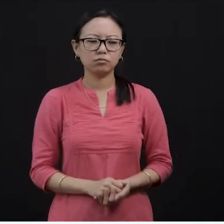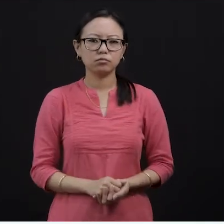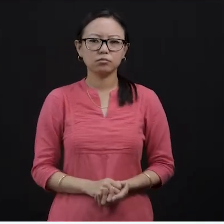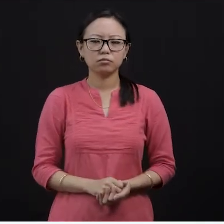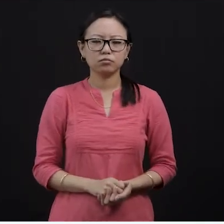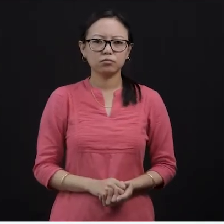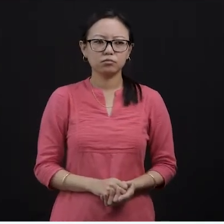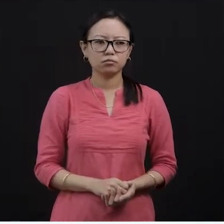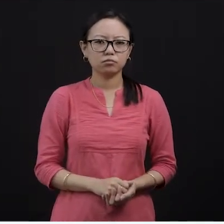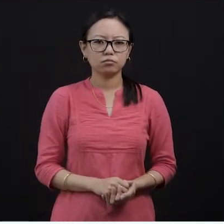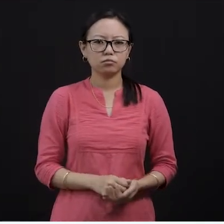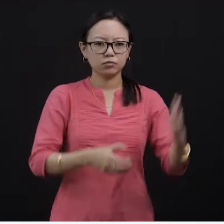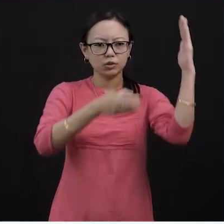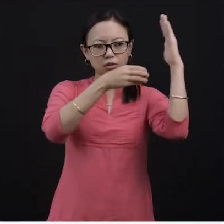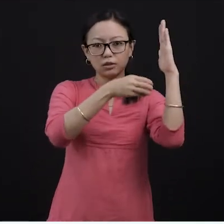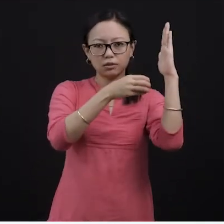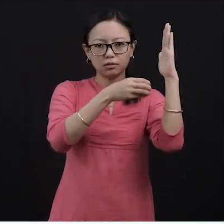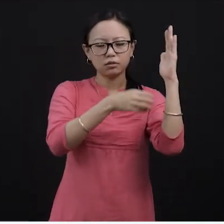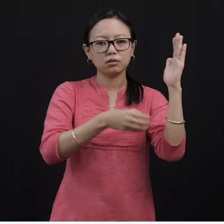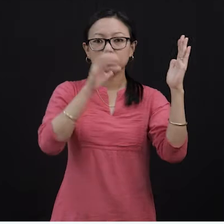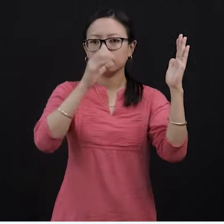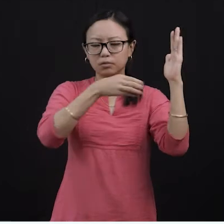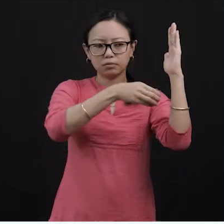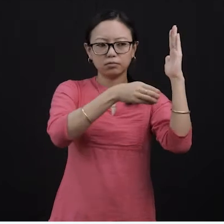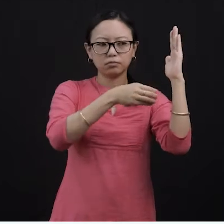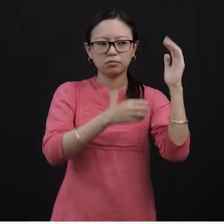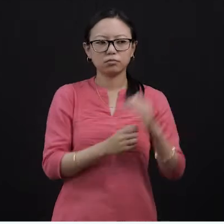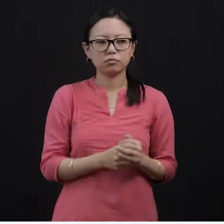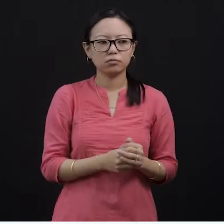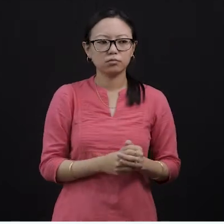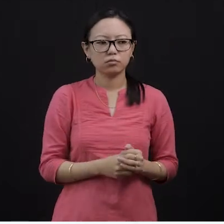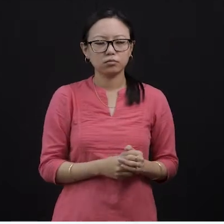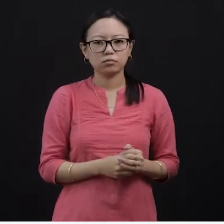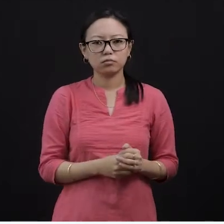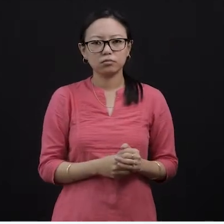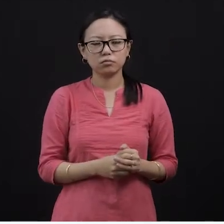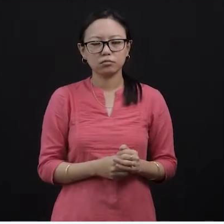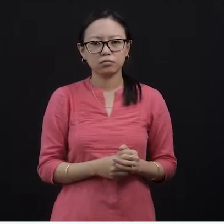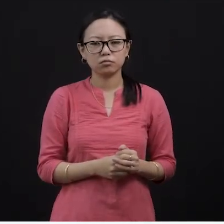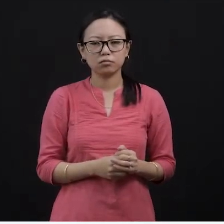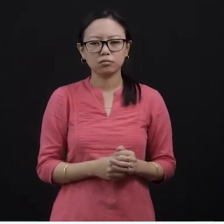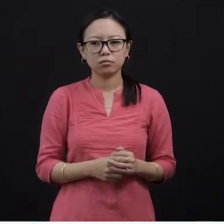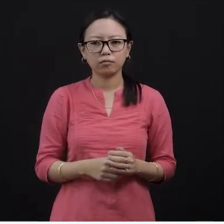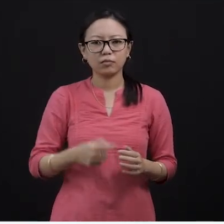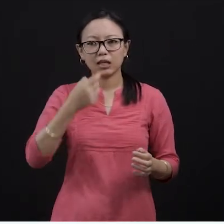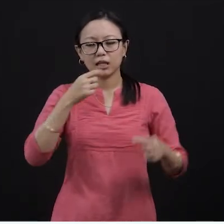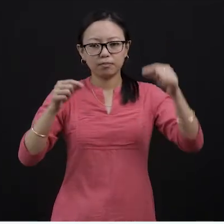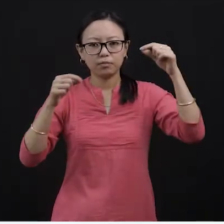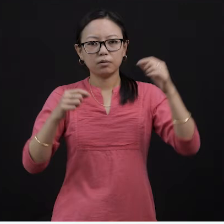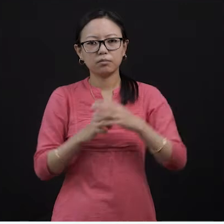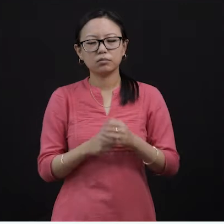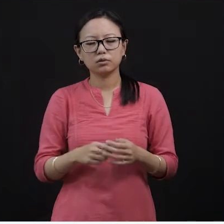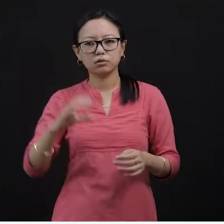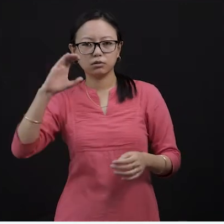in this stand, it will look like this. And this is the pin. This is the pin. And here